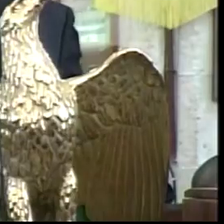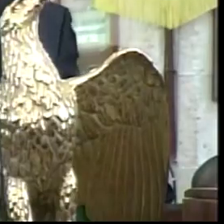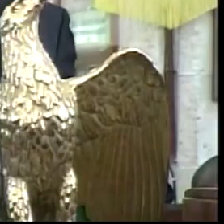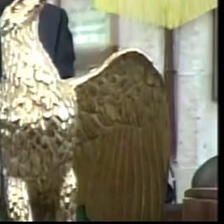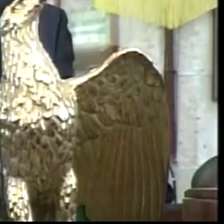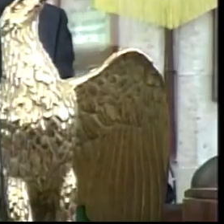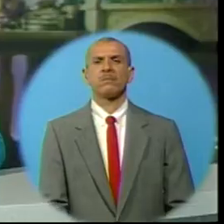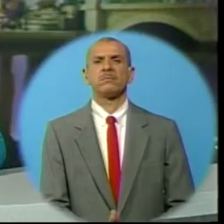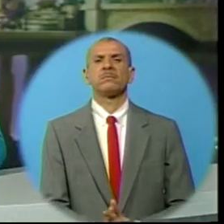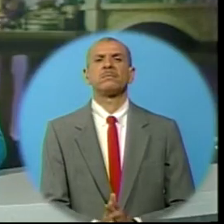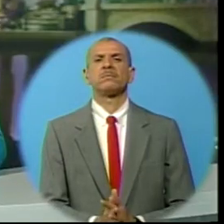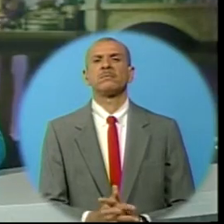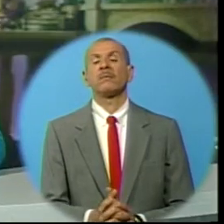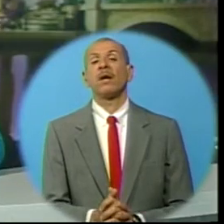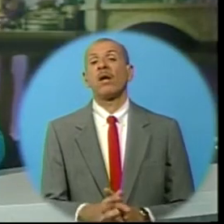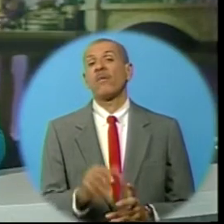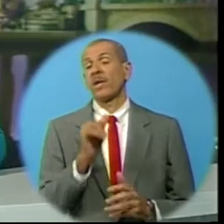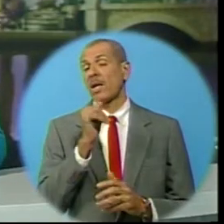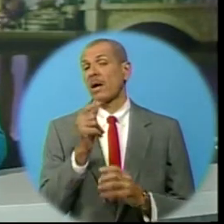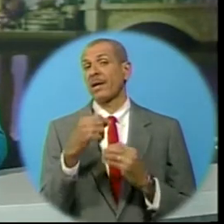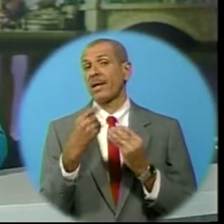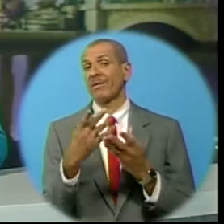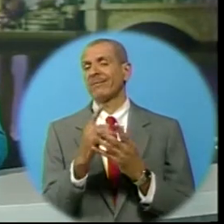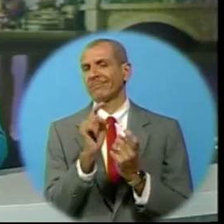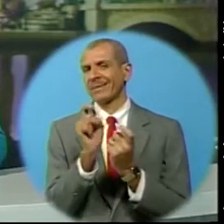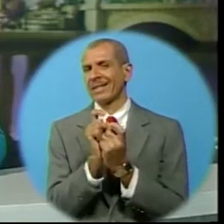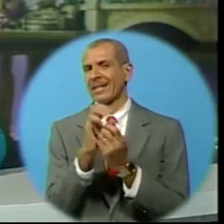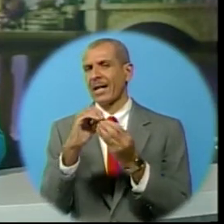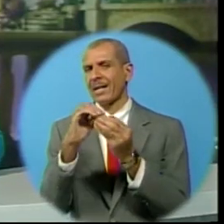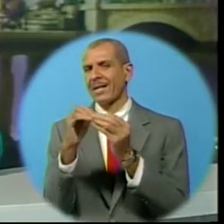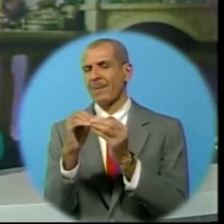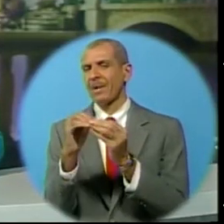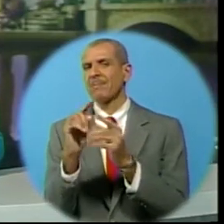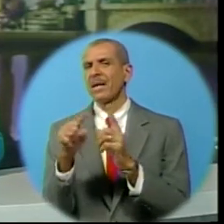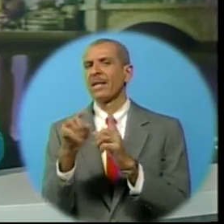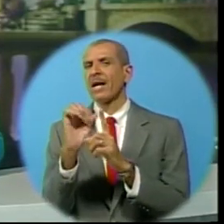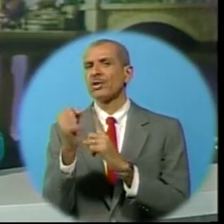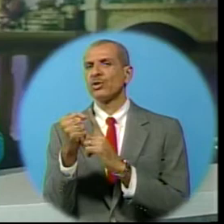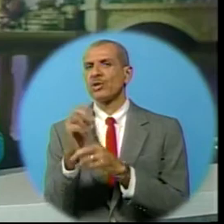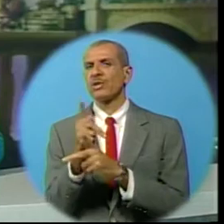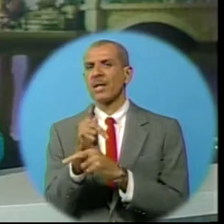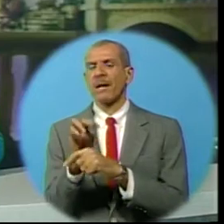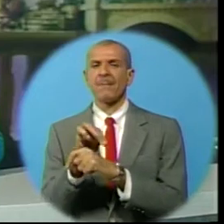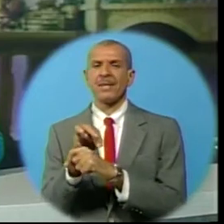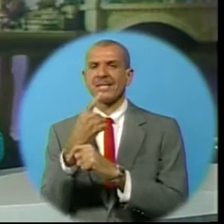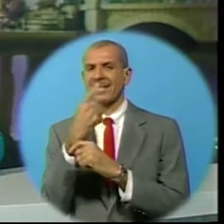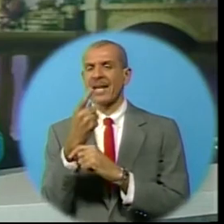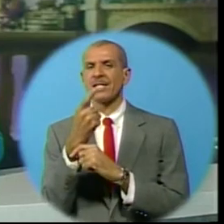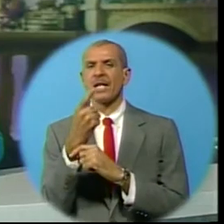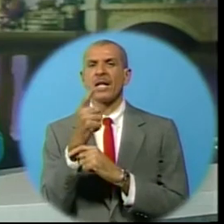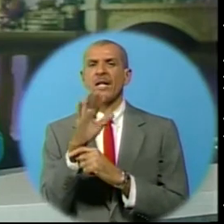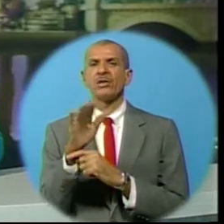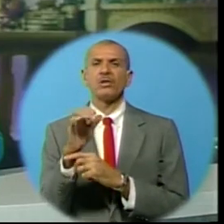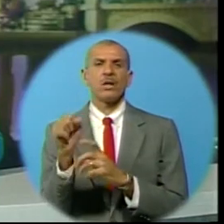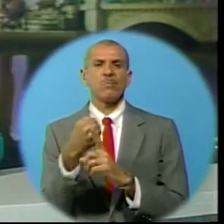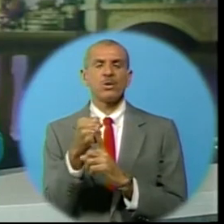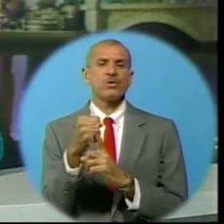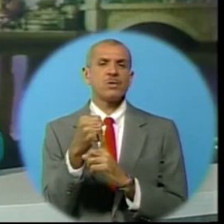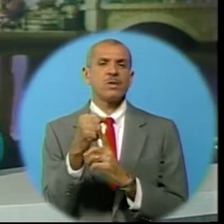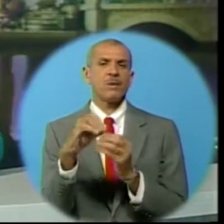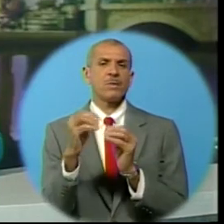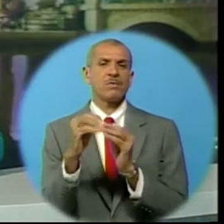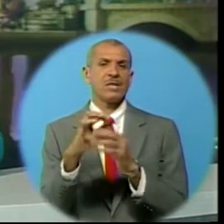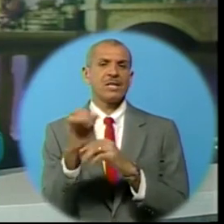Police Force. While not giving exact numbers, the Social Care Minister reports that child abuse figures for this year